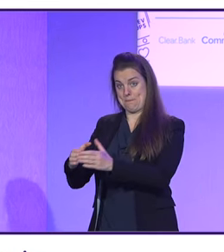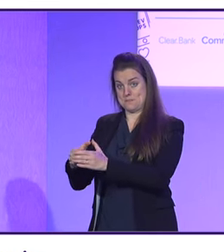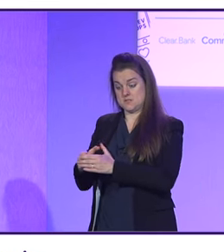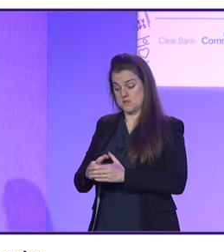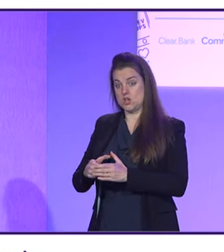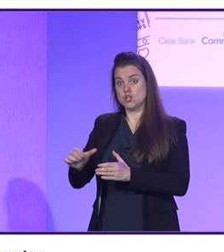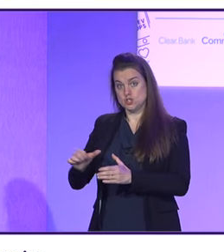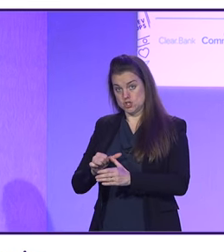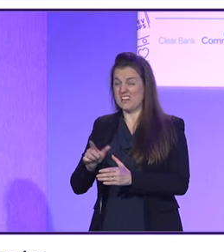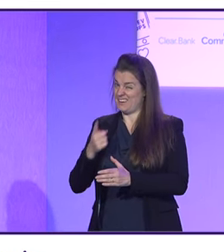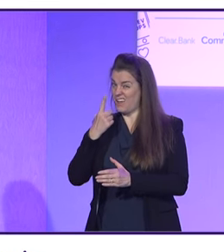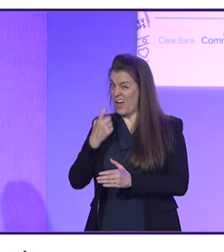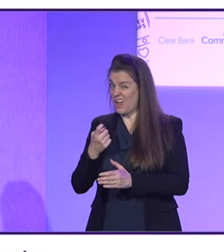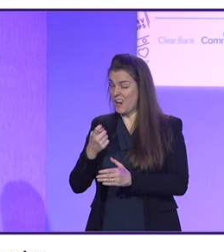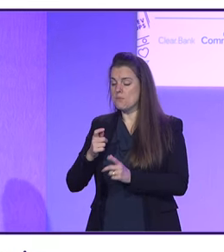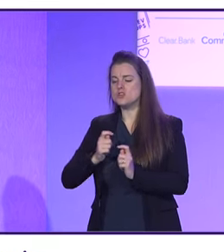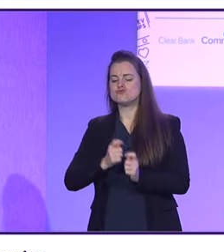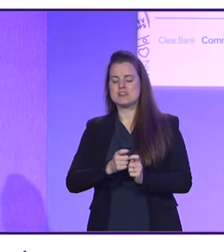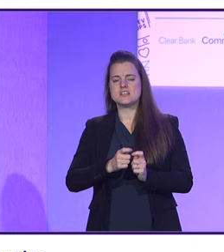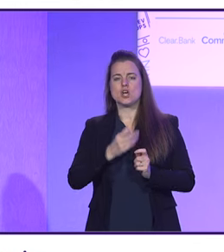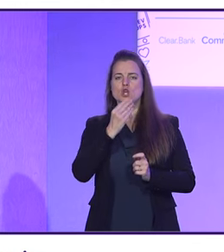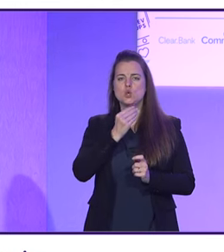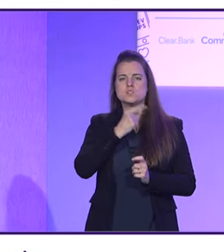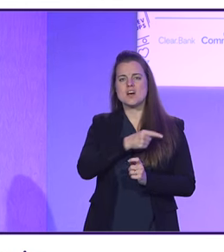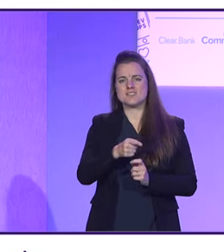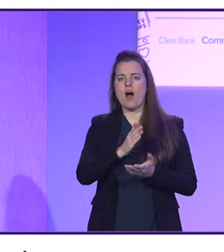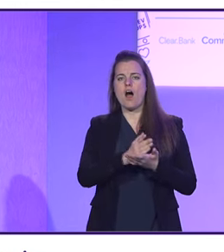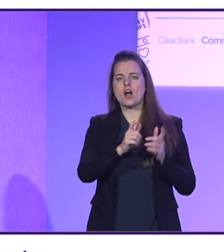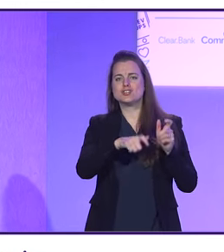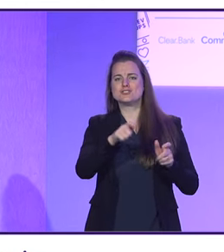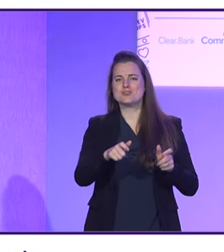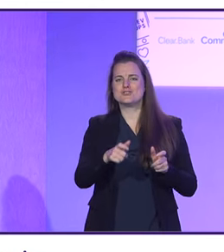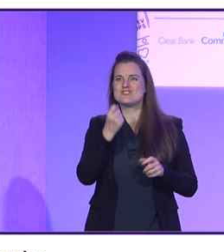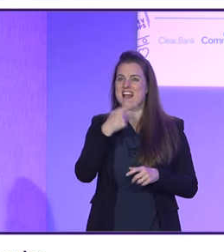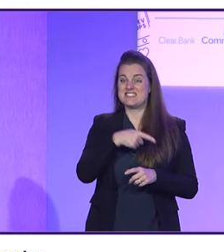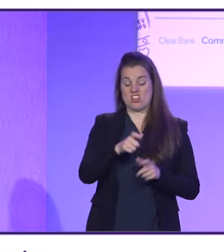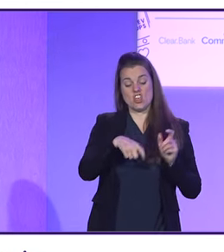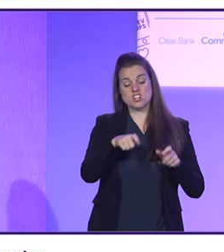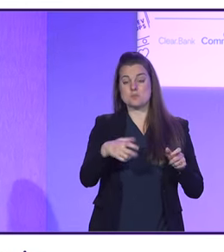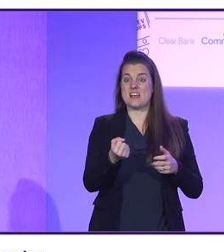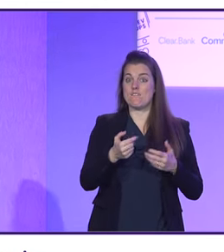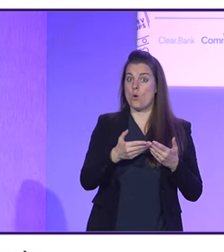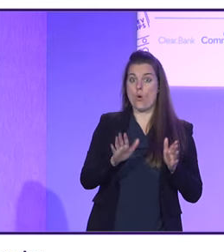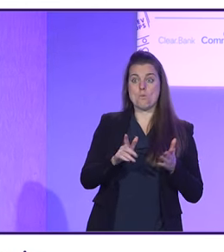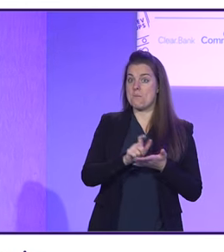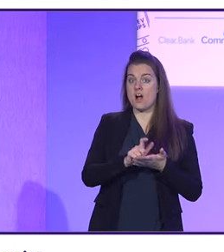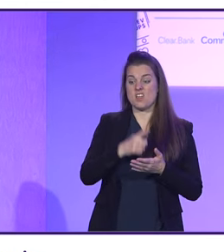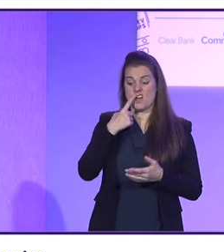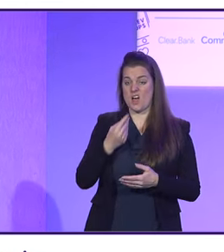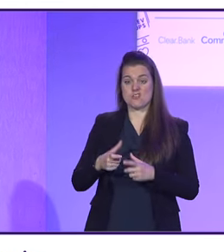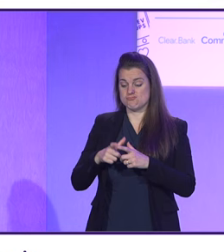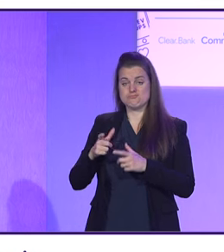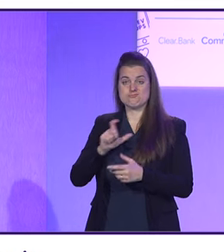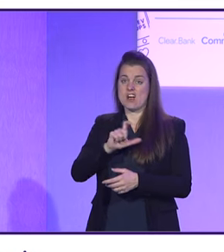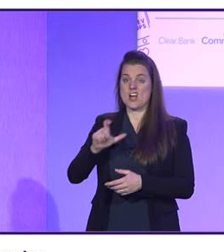be treating their users as customers, realizing that these customers have an open market. They can go put a credit card down somewhere else and use